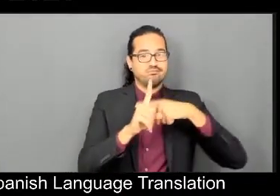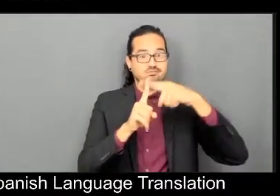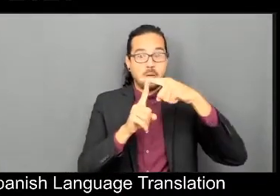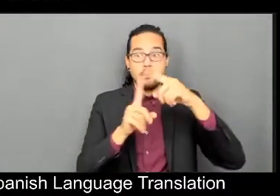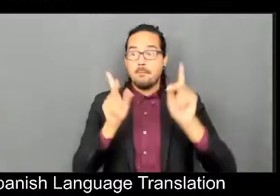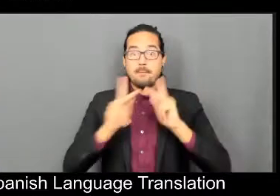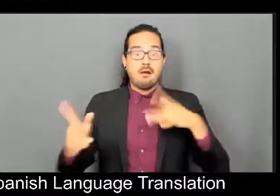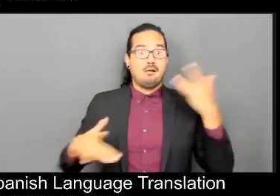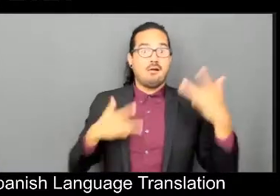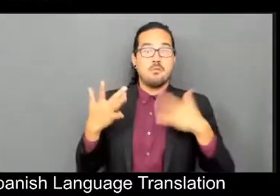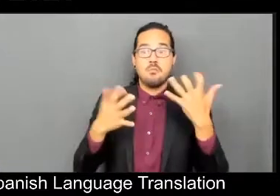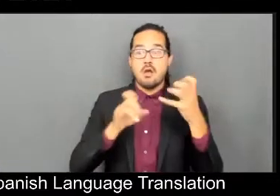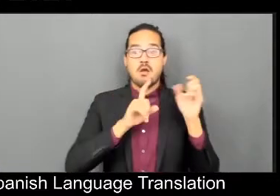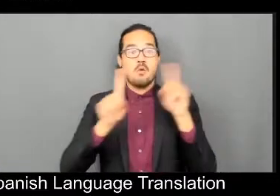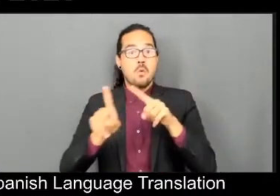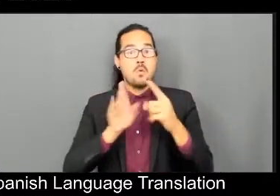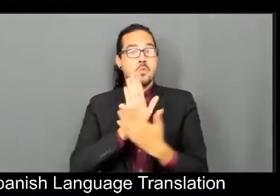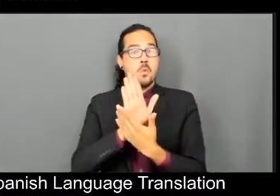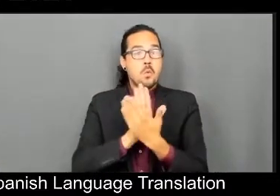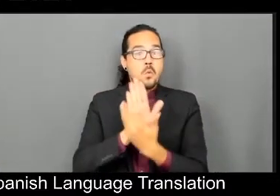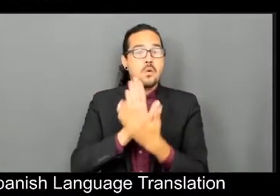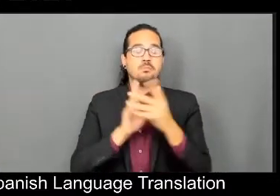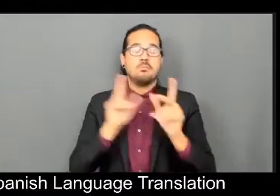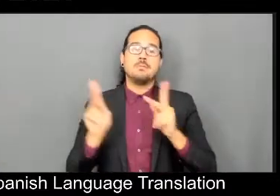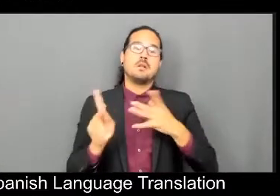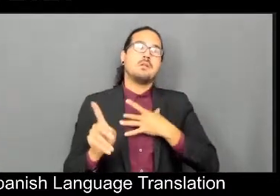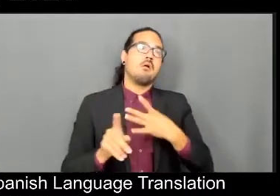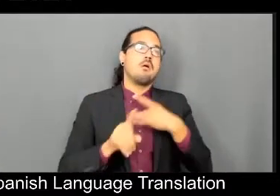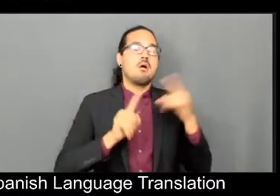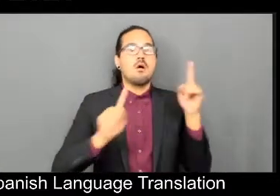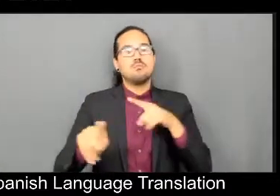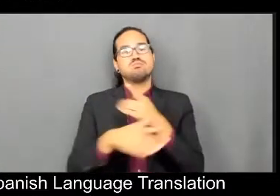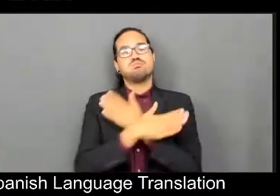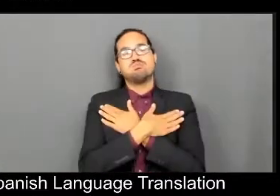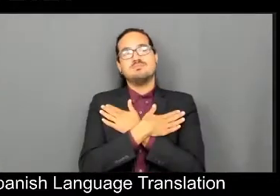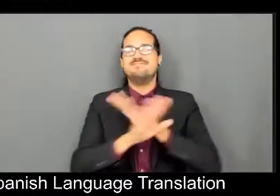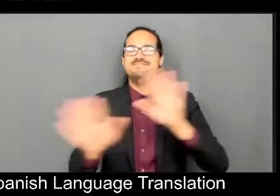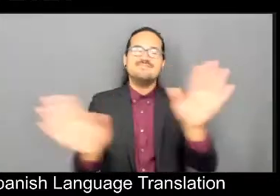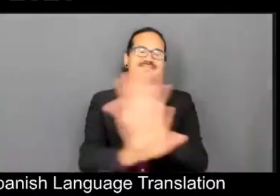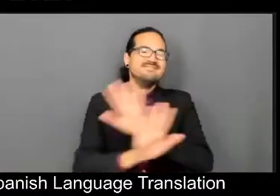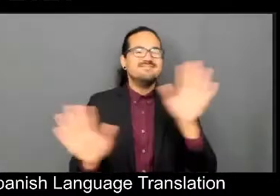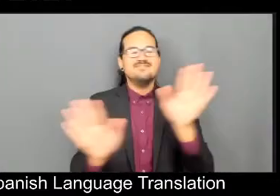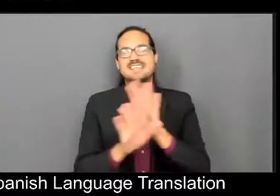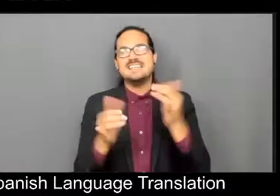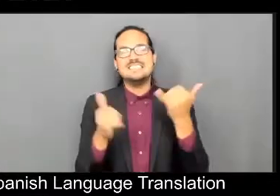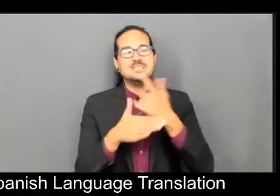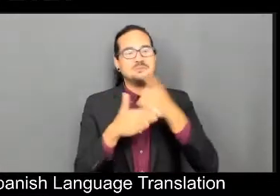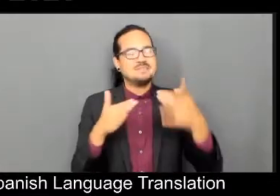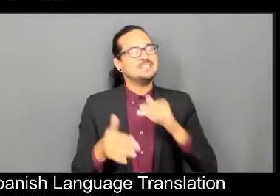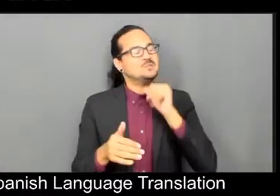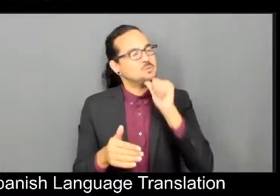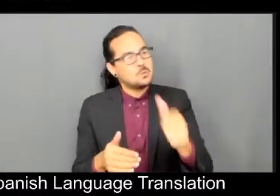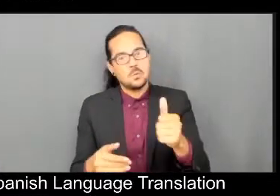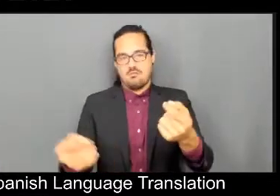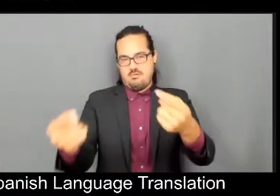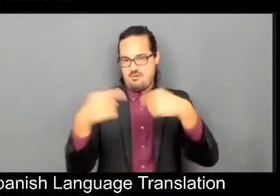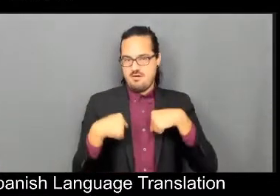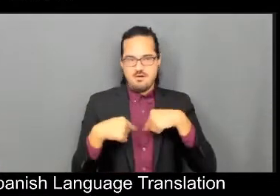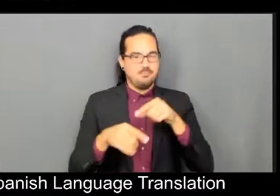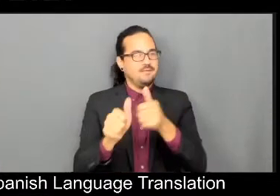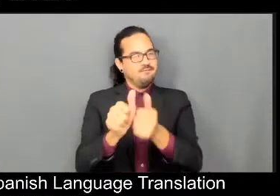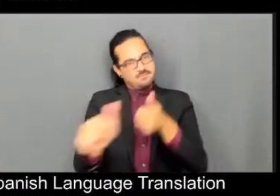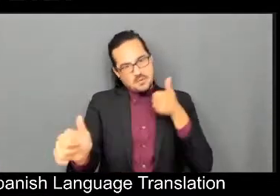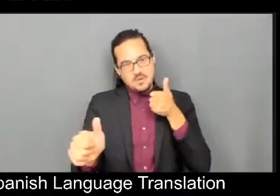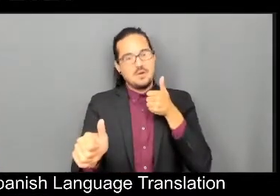from the coast this weekend, especially in the Marin coast. And the reason for that is that we still have a multitude of resources that